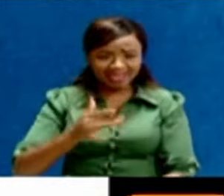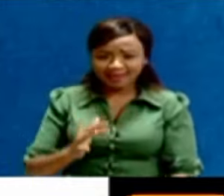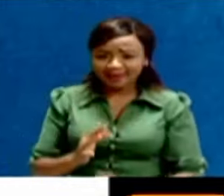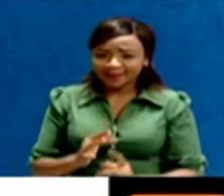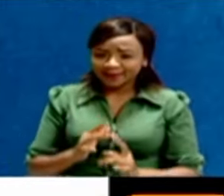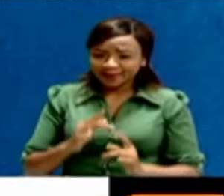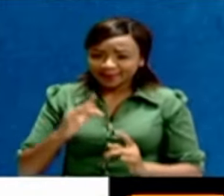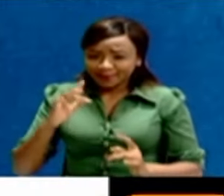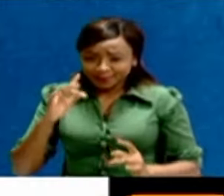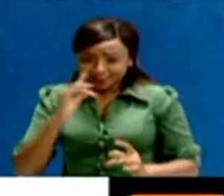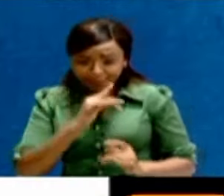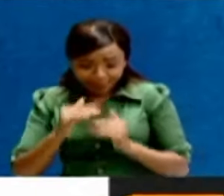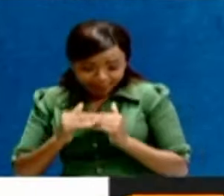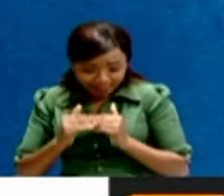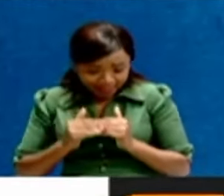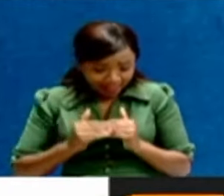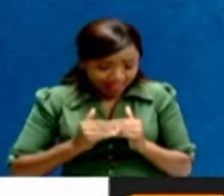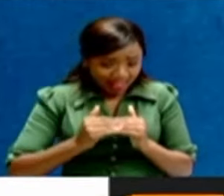heated.